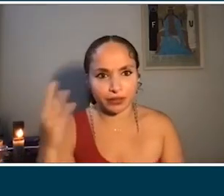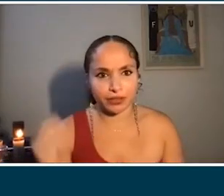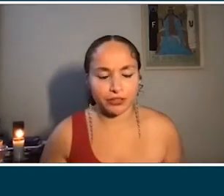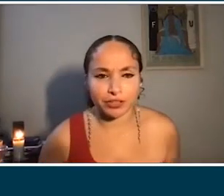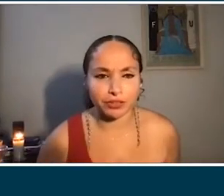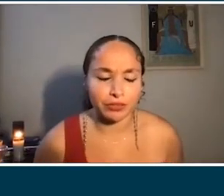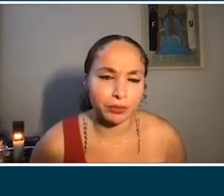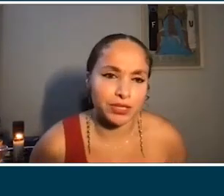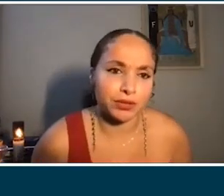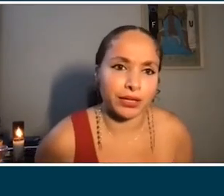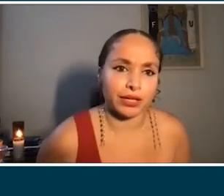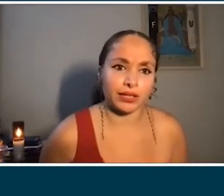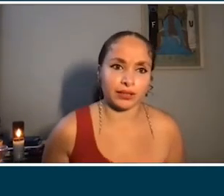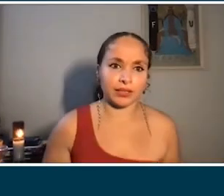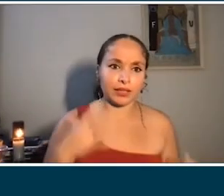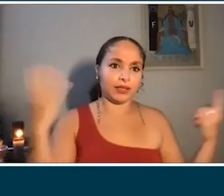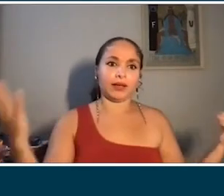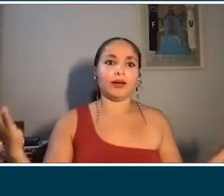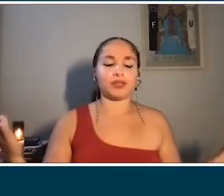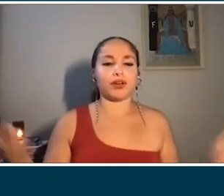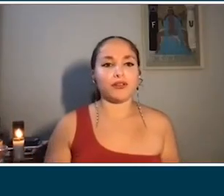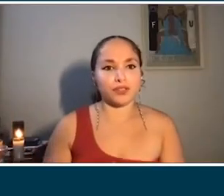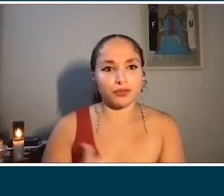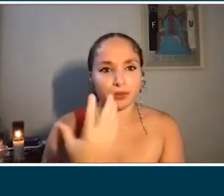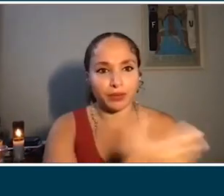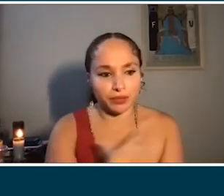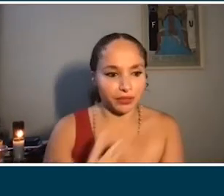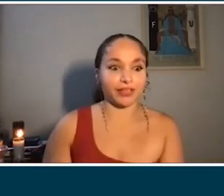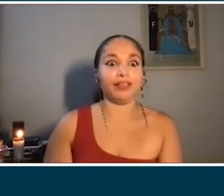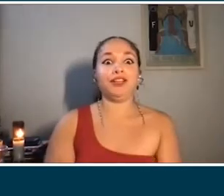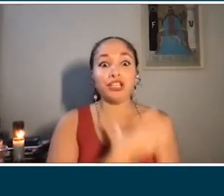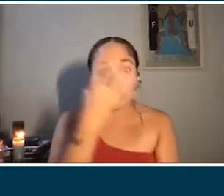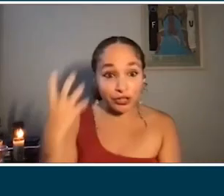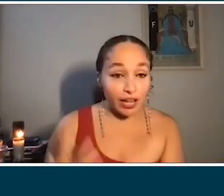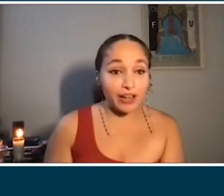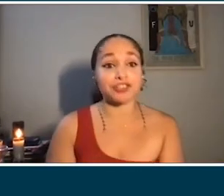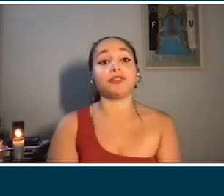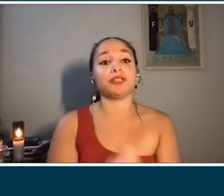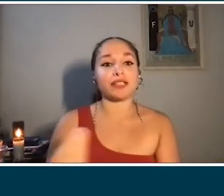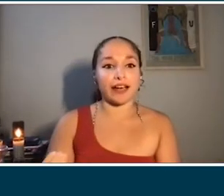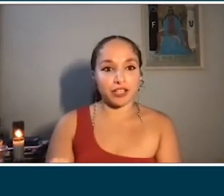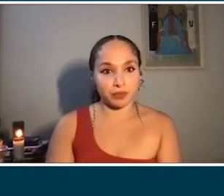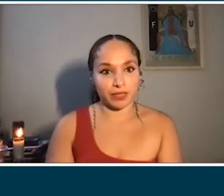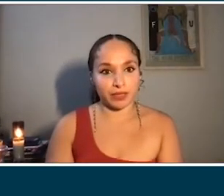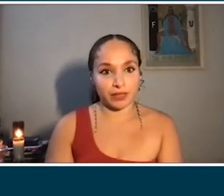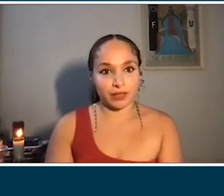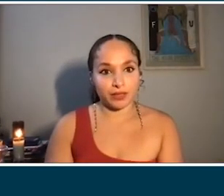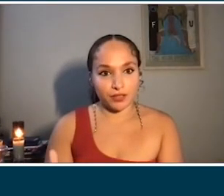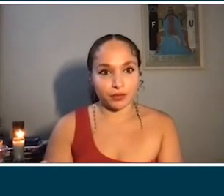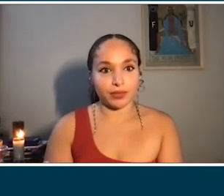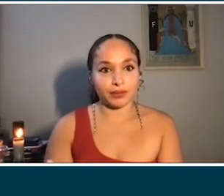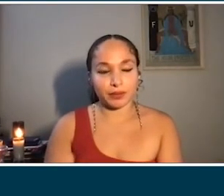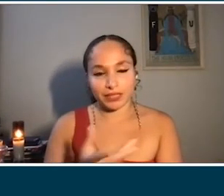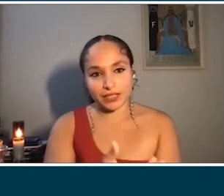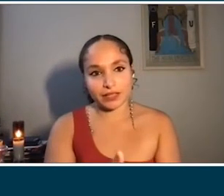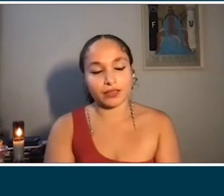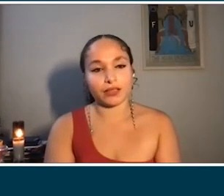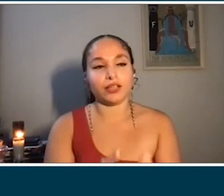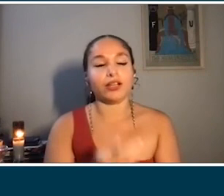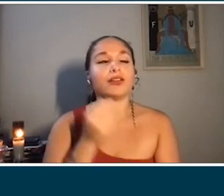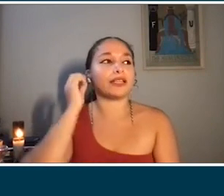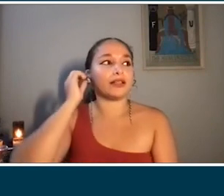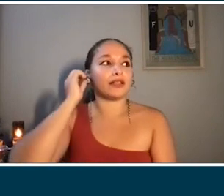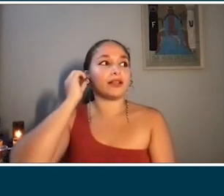having an analysis or understanding on a theoretical level what's going on absolves you from your like neurological